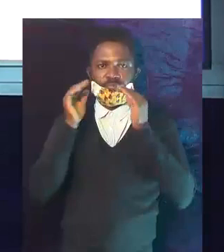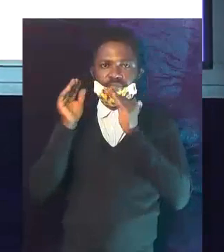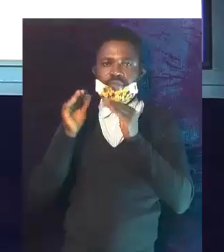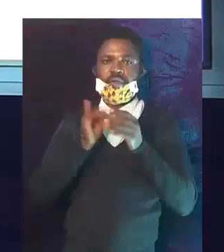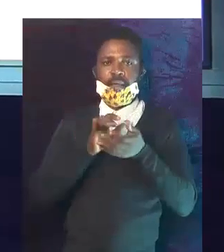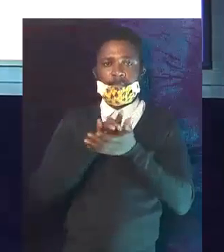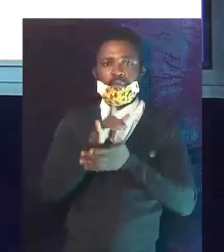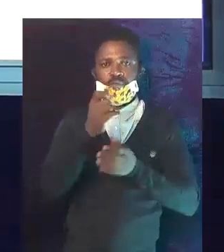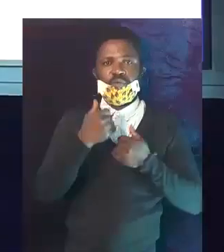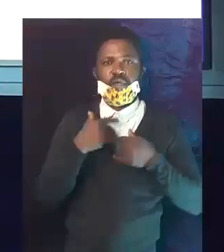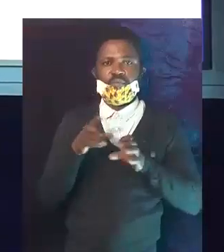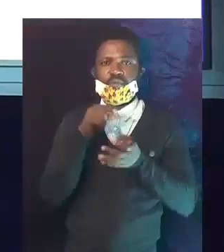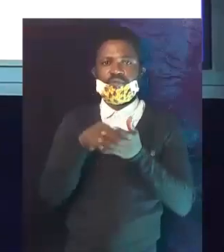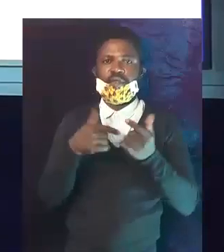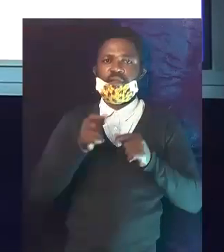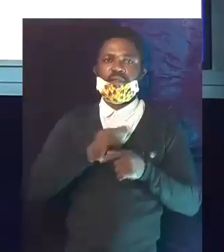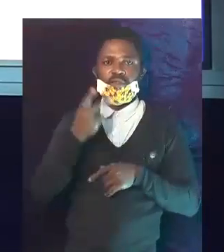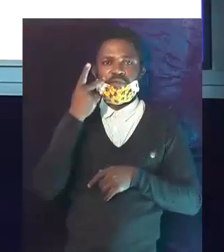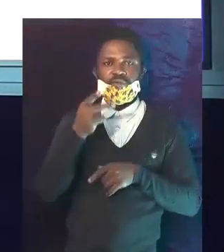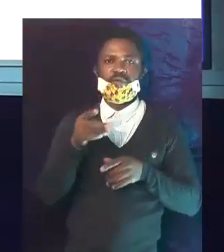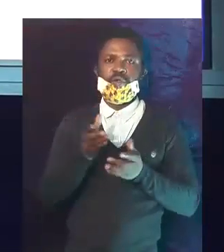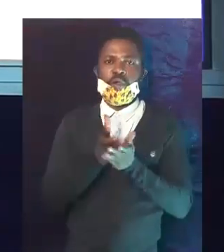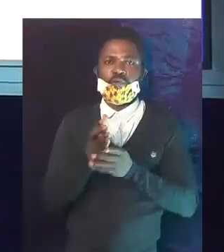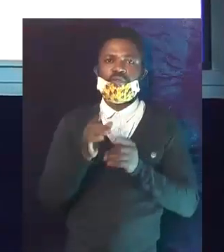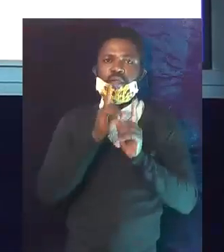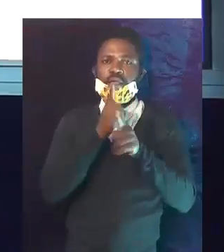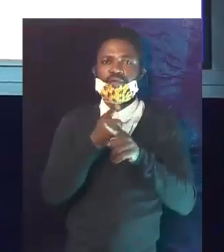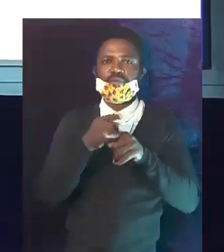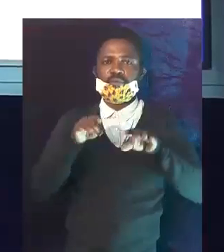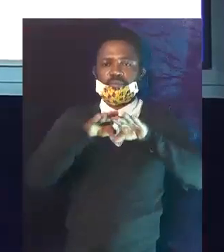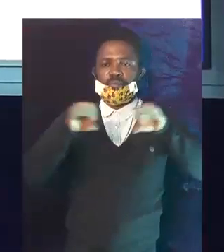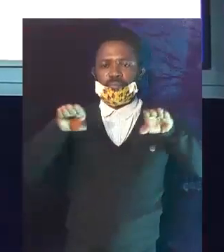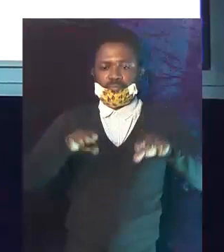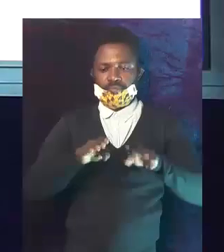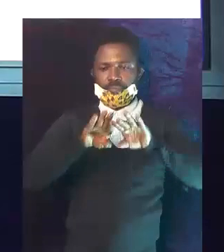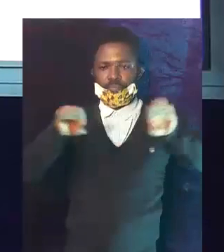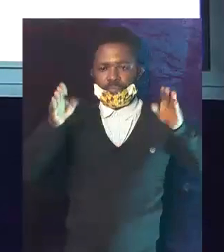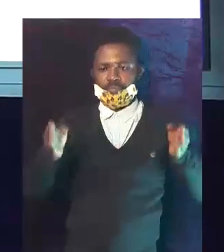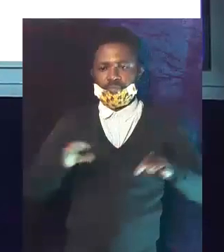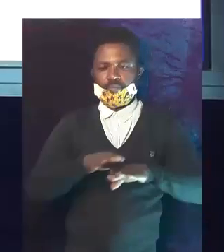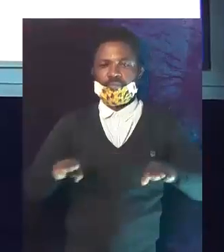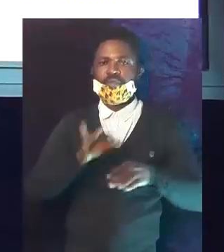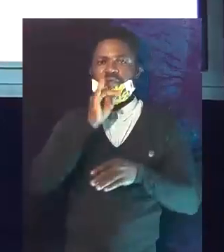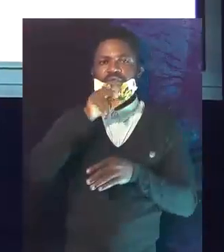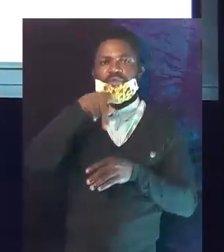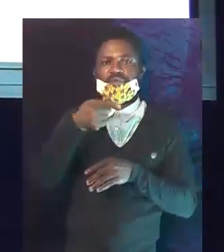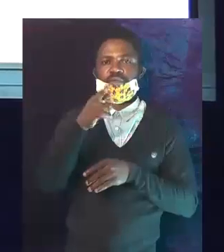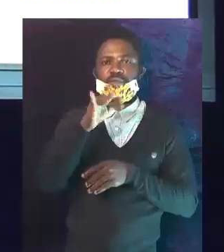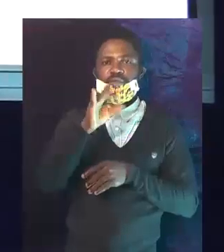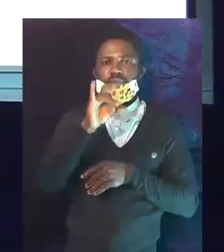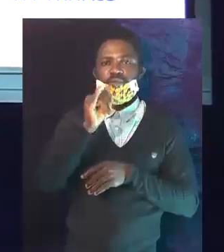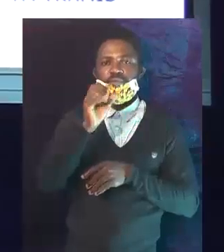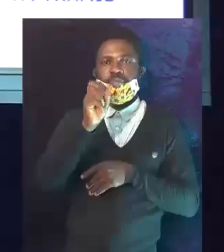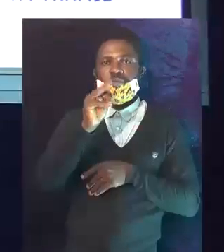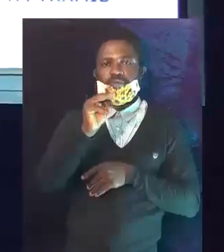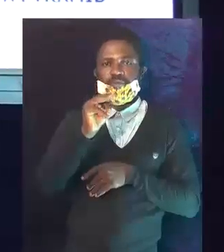Eyes on me. Now, I believe you have done this. Let's now look at the correct answers. This, of course, has a flat top, so it's a prism. In fact, a cuboid